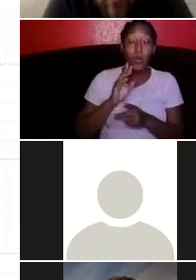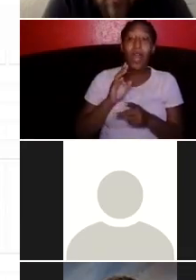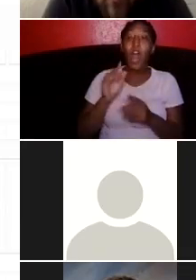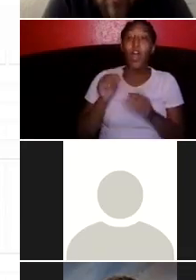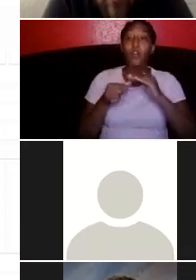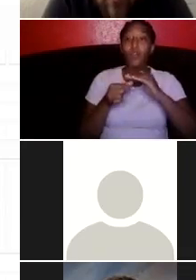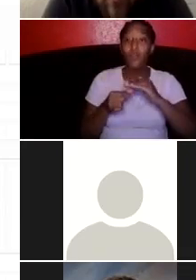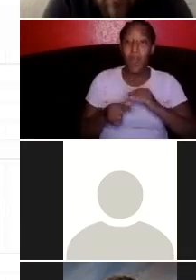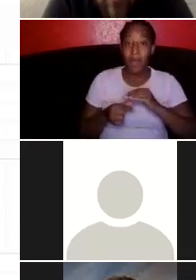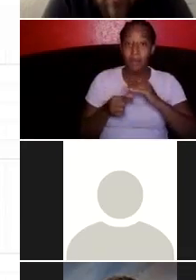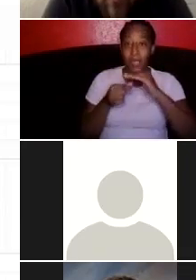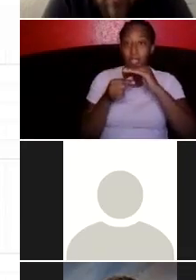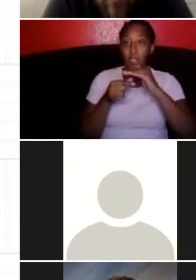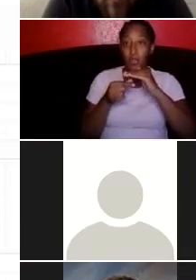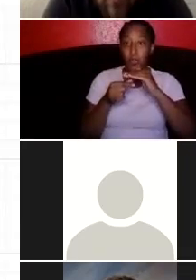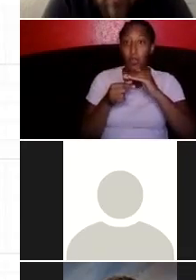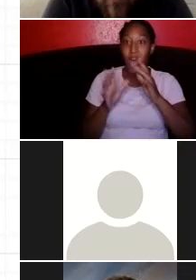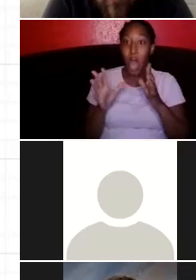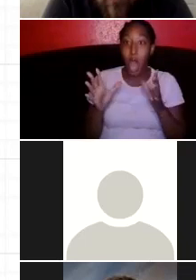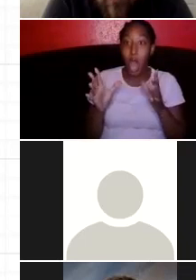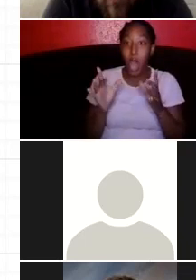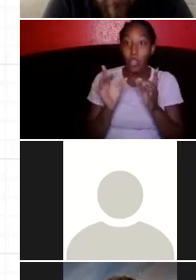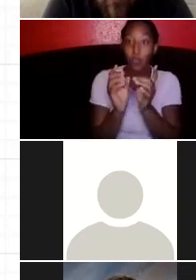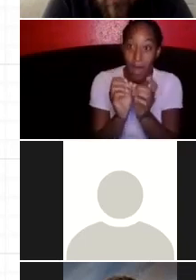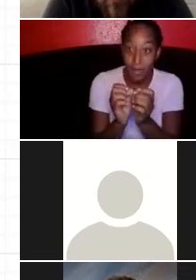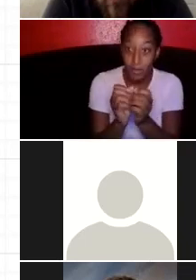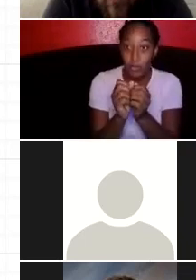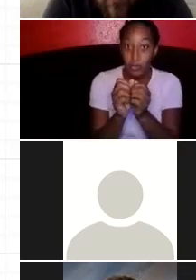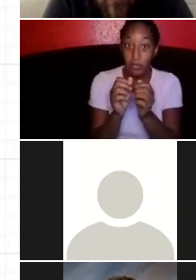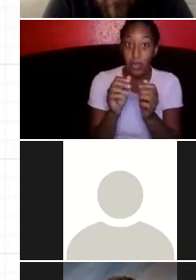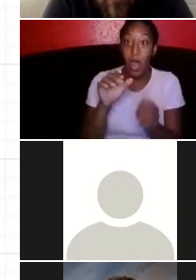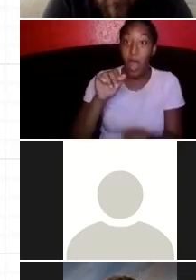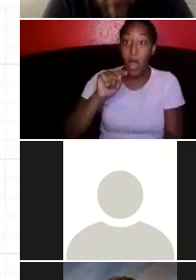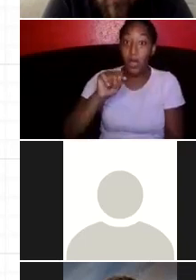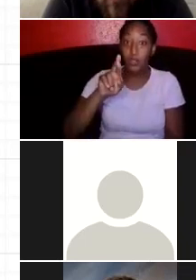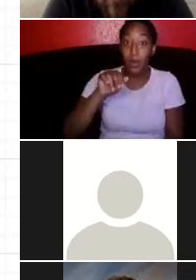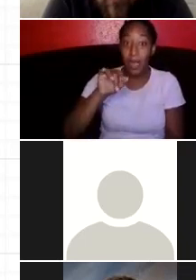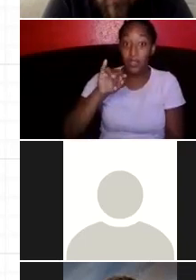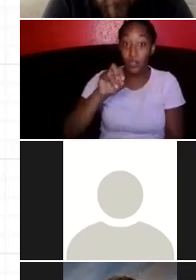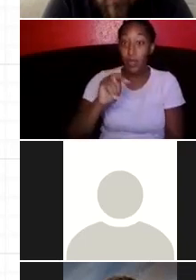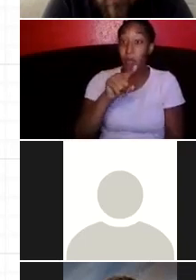has what? Big G, the mass of each object divided by the distance squared, right?